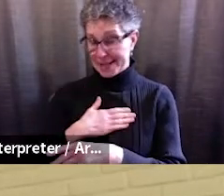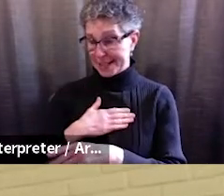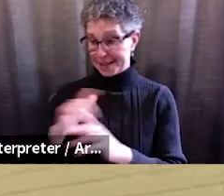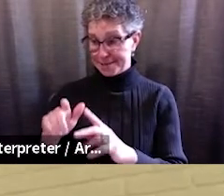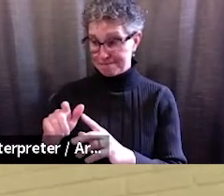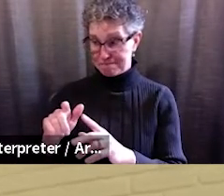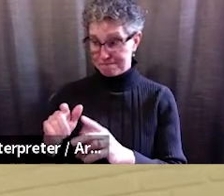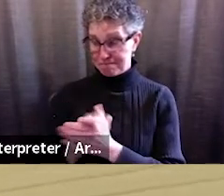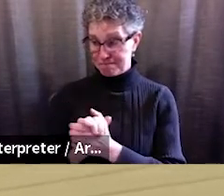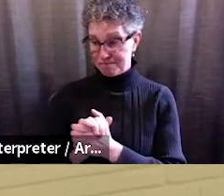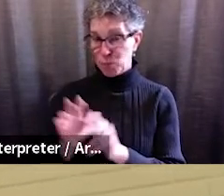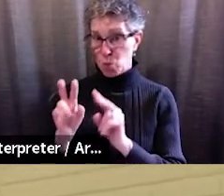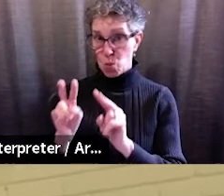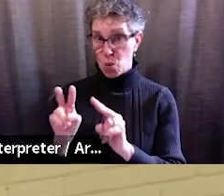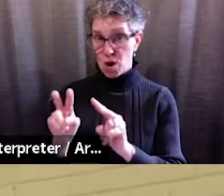please?